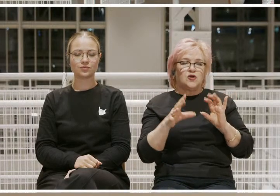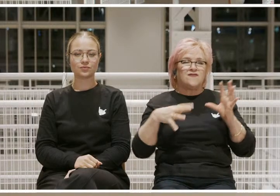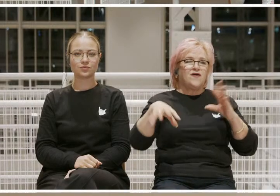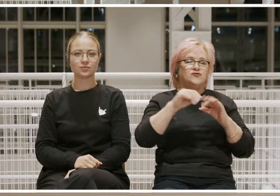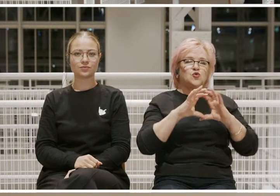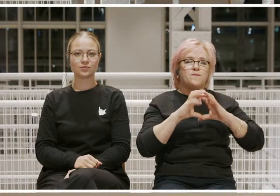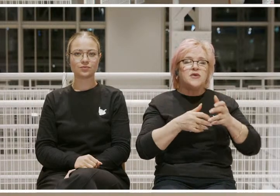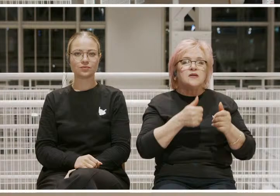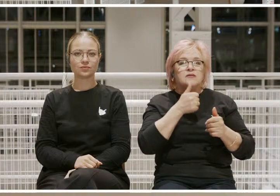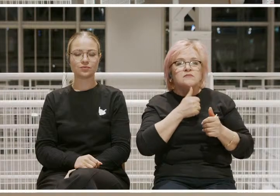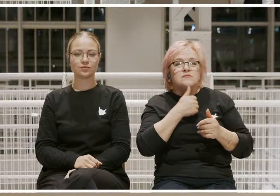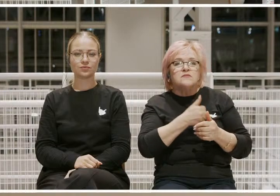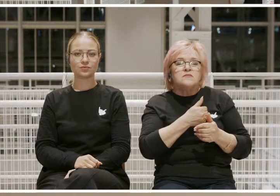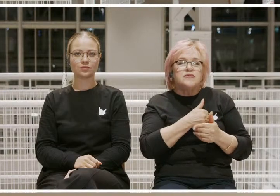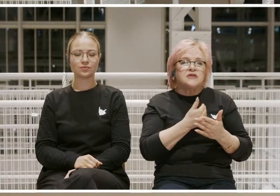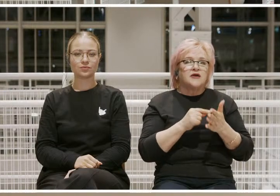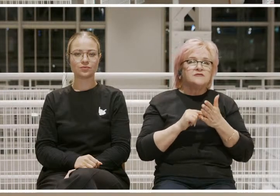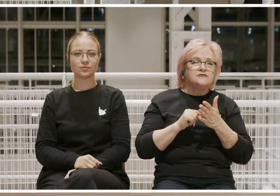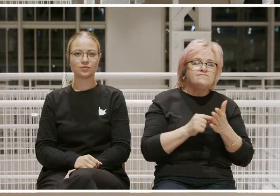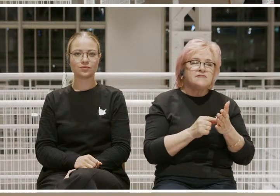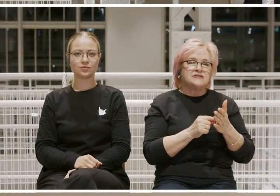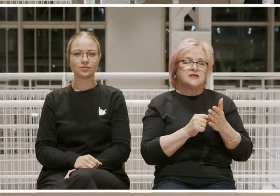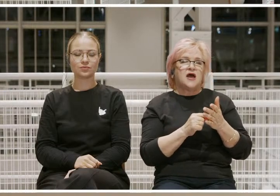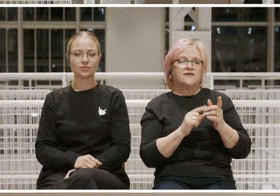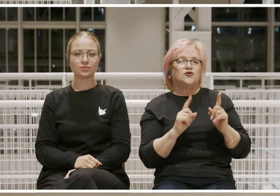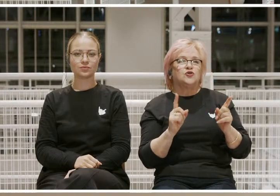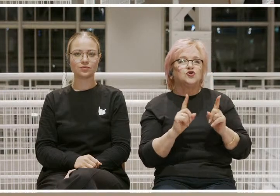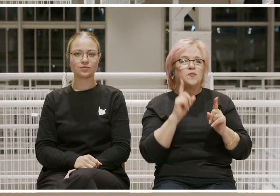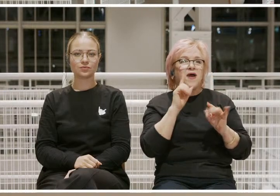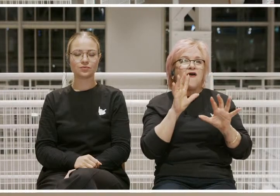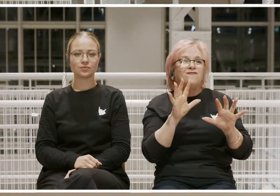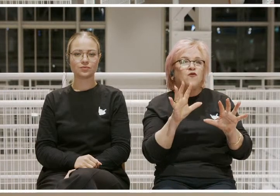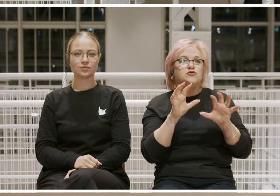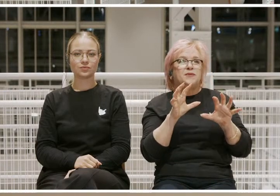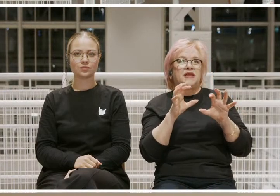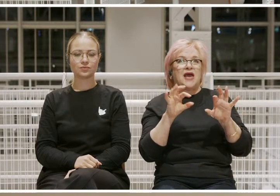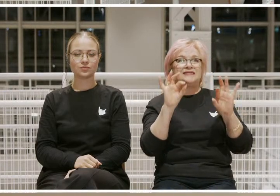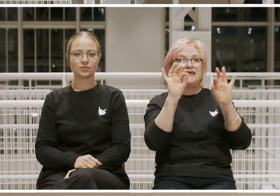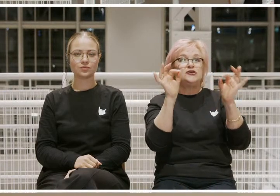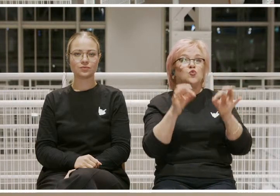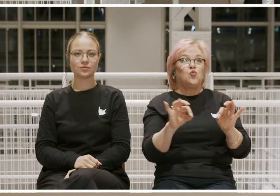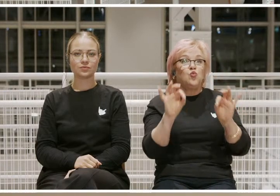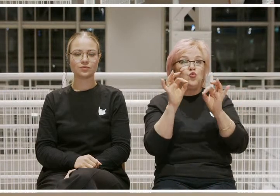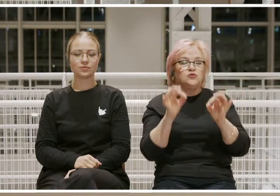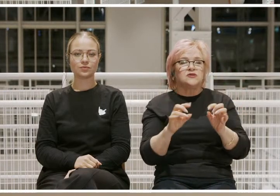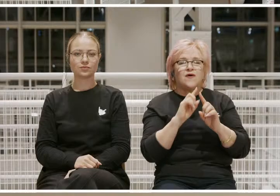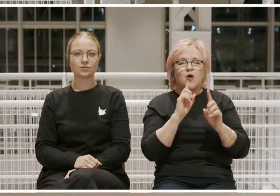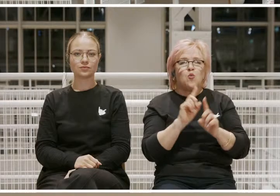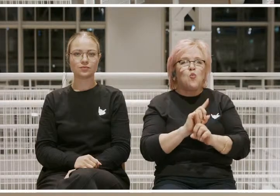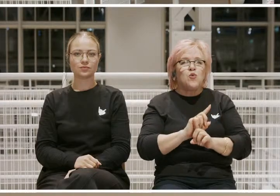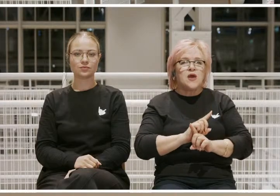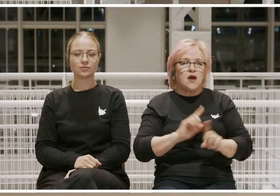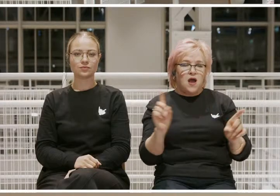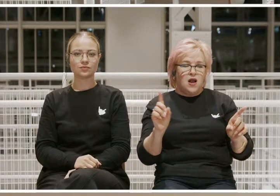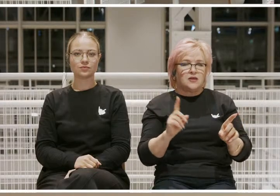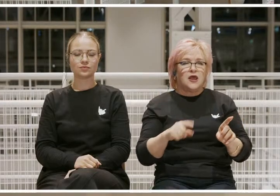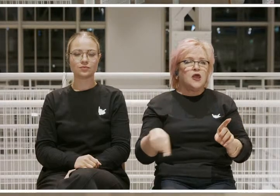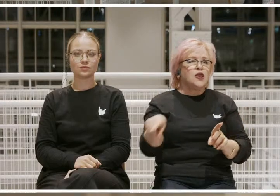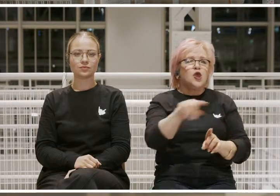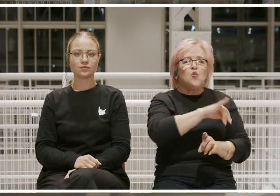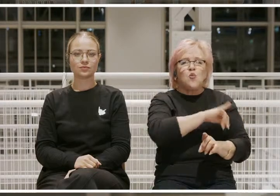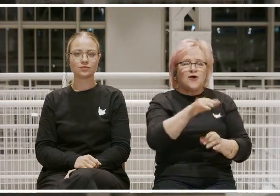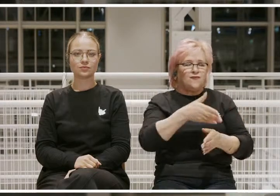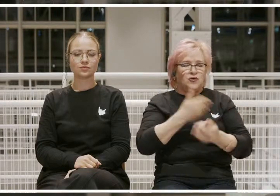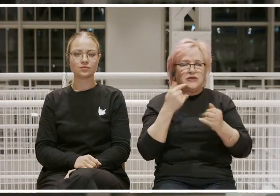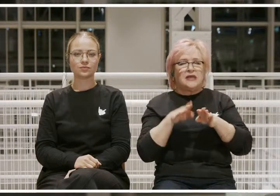is that no one viewing art, no one has the same opinion or the same experience. Even